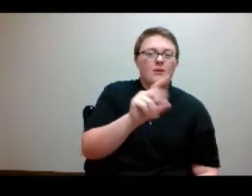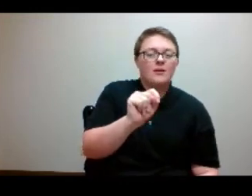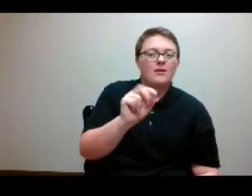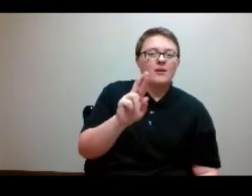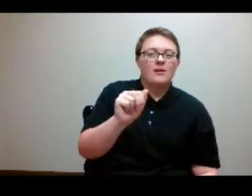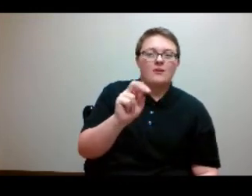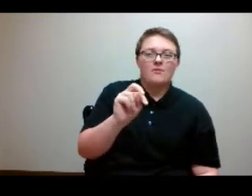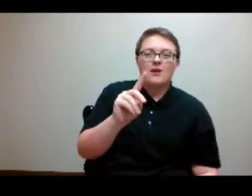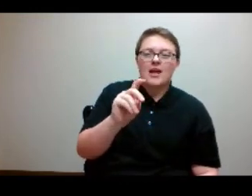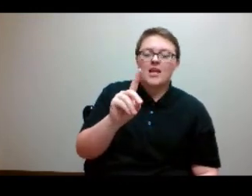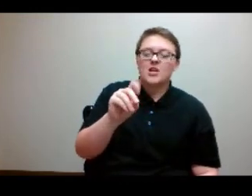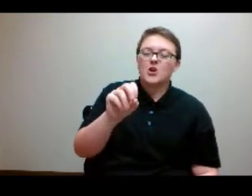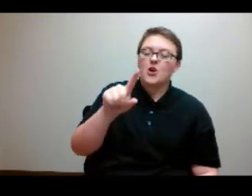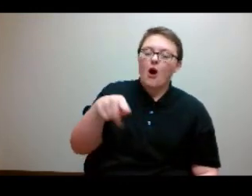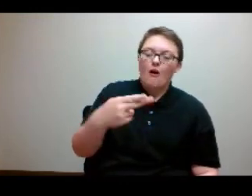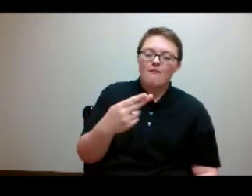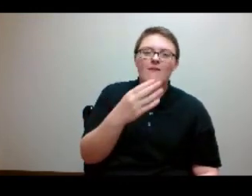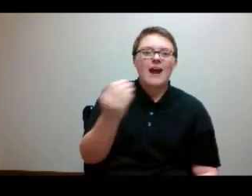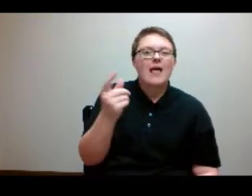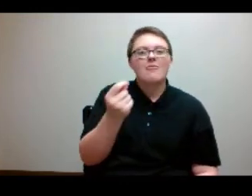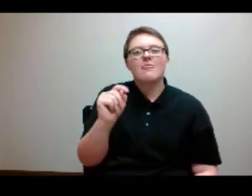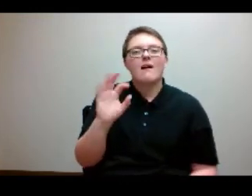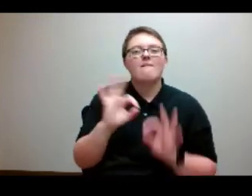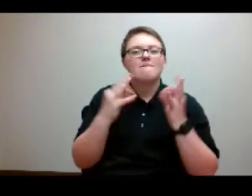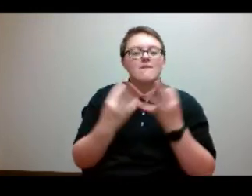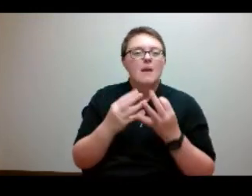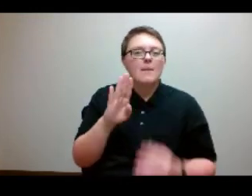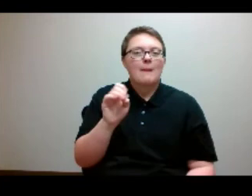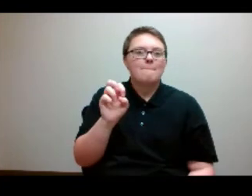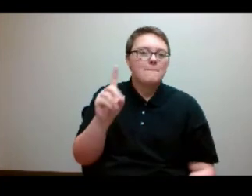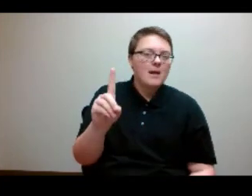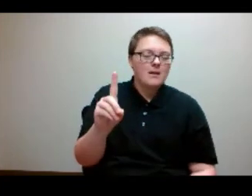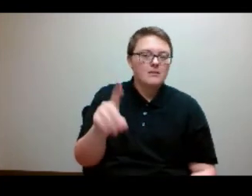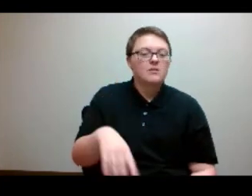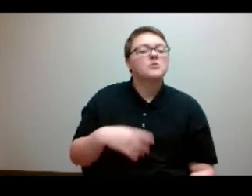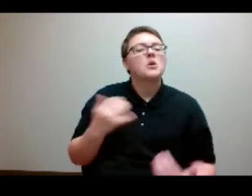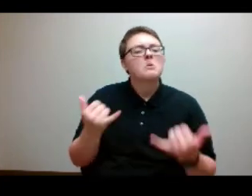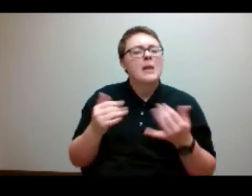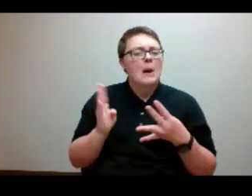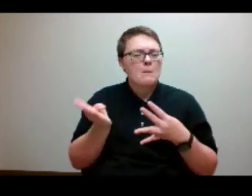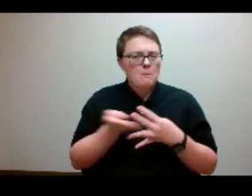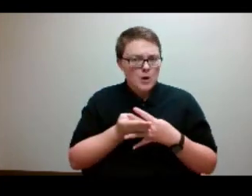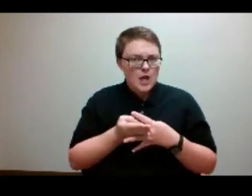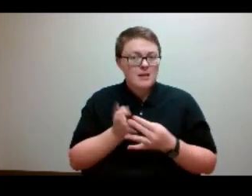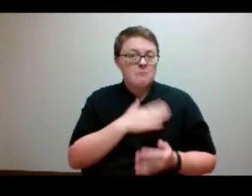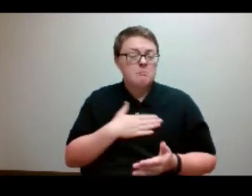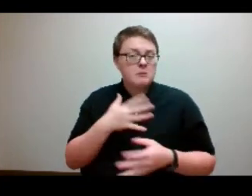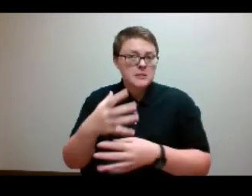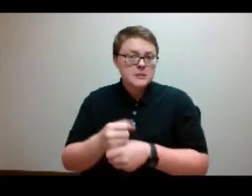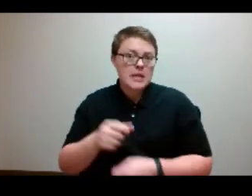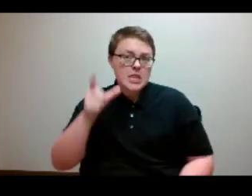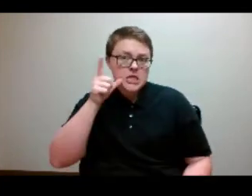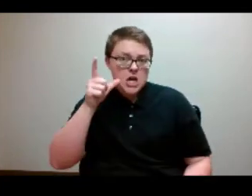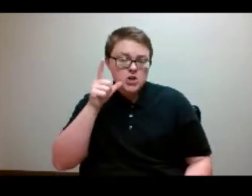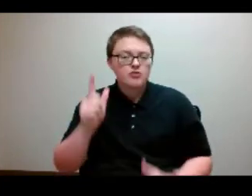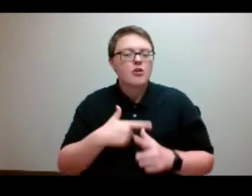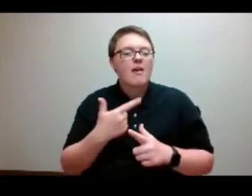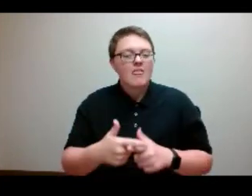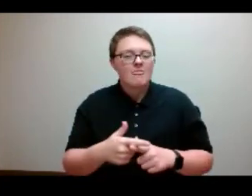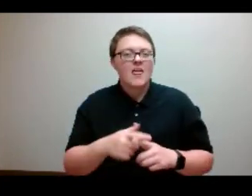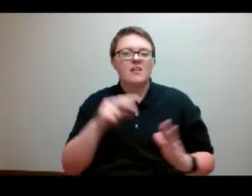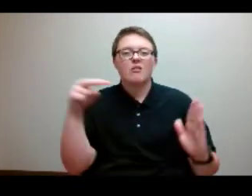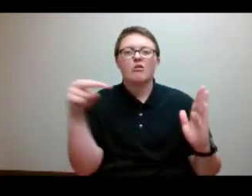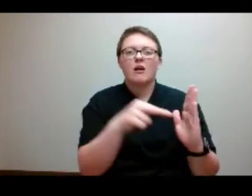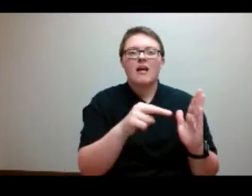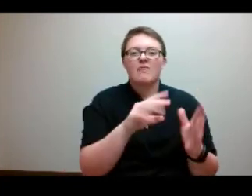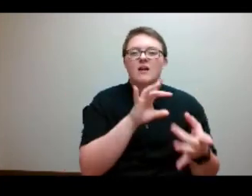We'll take a bit of a break. Please grab some lunch. And then head to the Connections Week website where you can